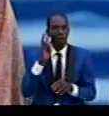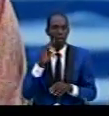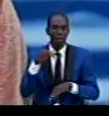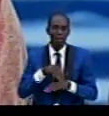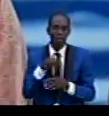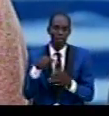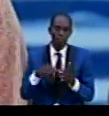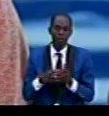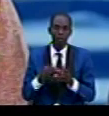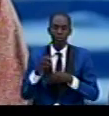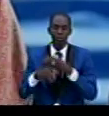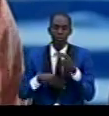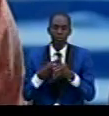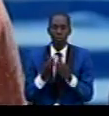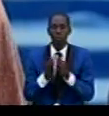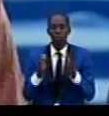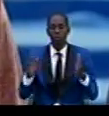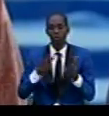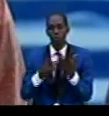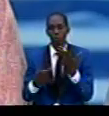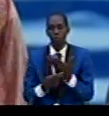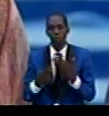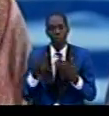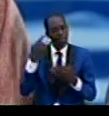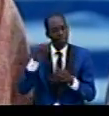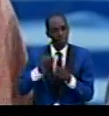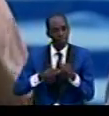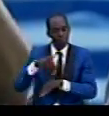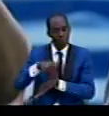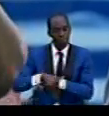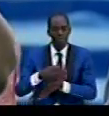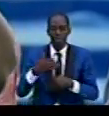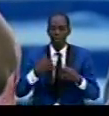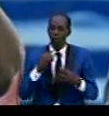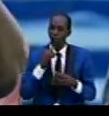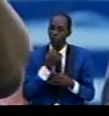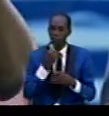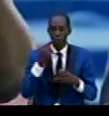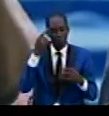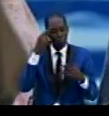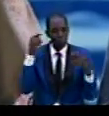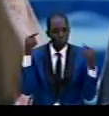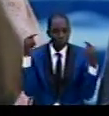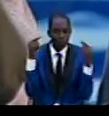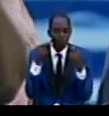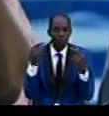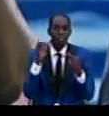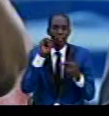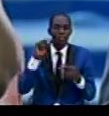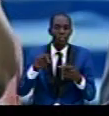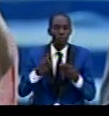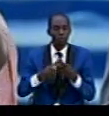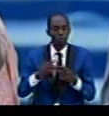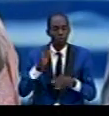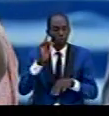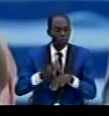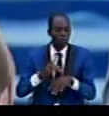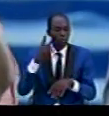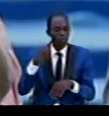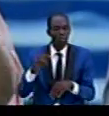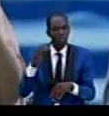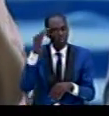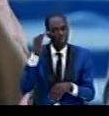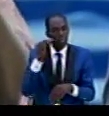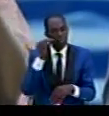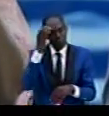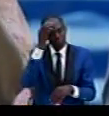week now, I've been having a severe headache that anytime I want to sleep, I have to hold my hand. I have to hold my head with my hand. I can't